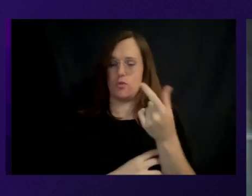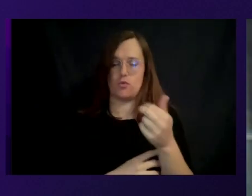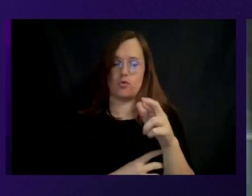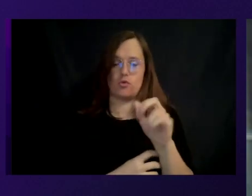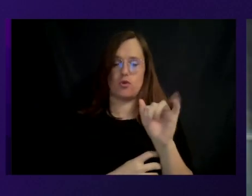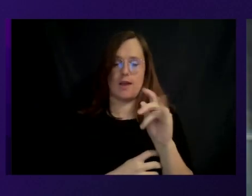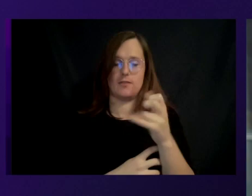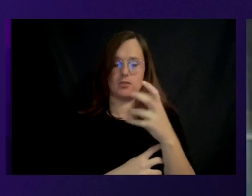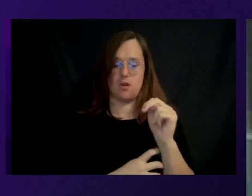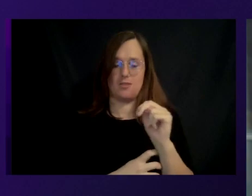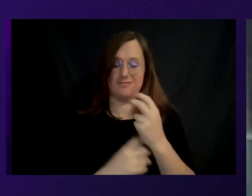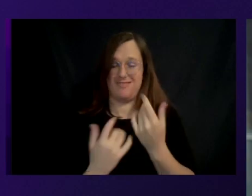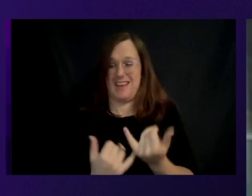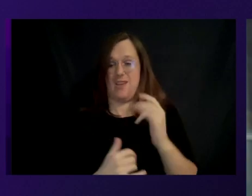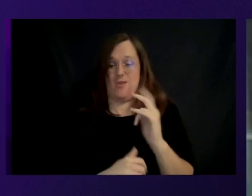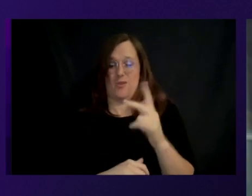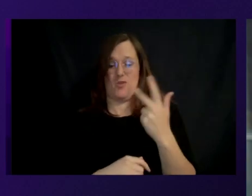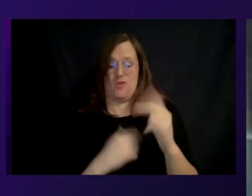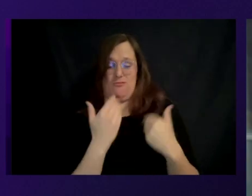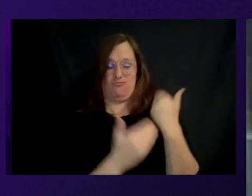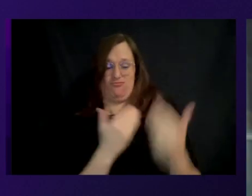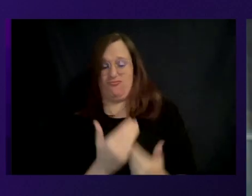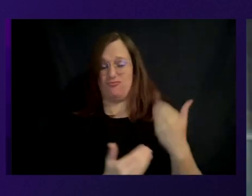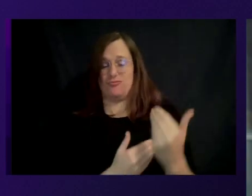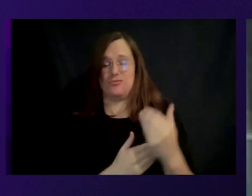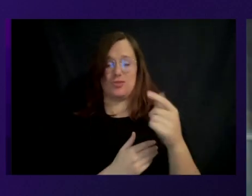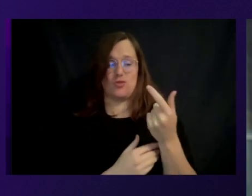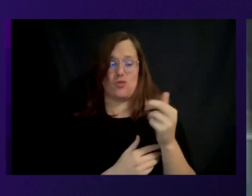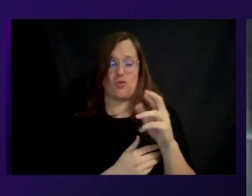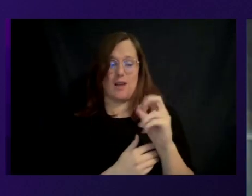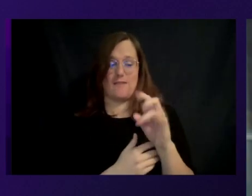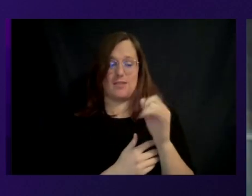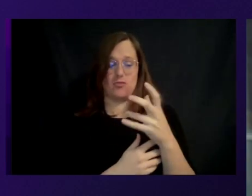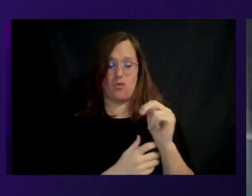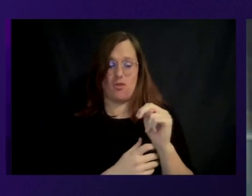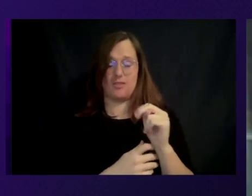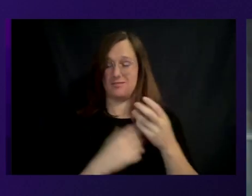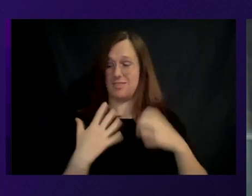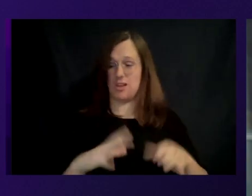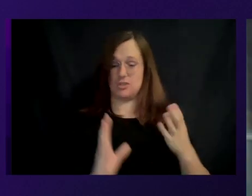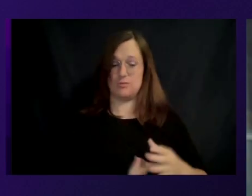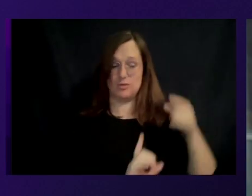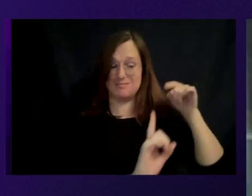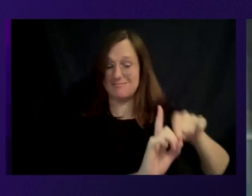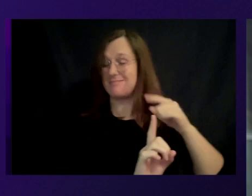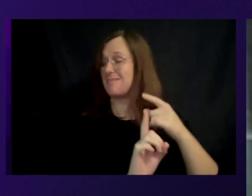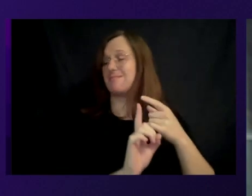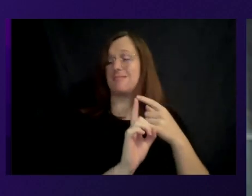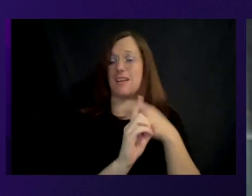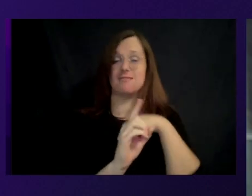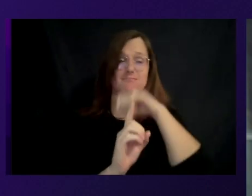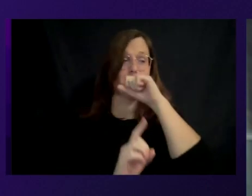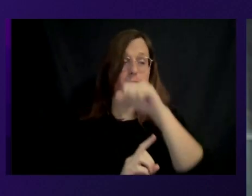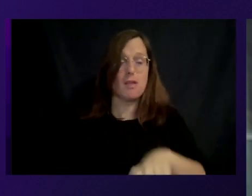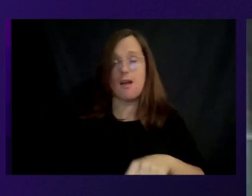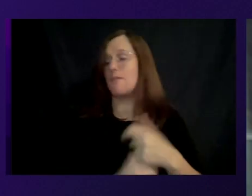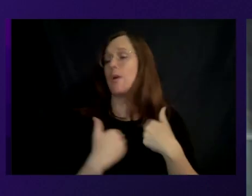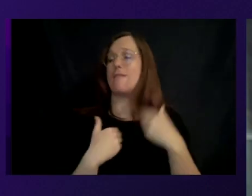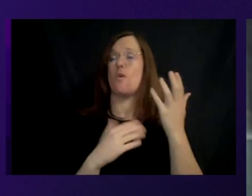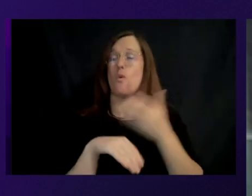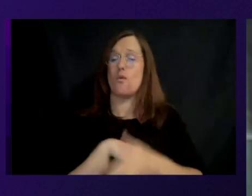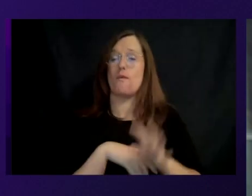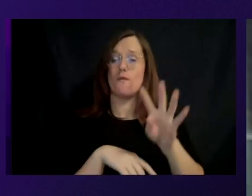of Graviton processors, and customers have been loving them. With Graviton-based Amazon EC2 instances, over 40,000 customers see